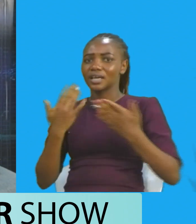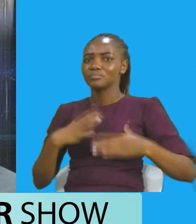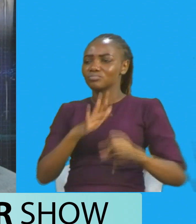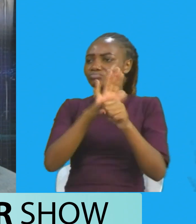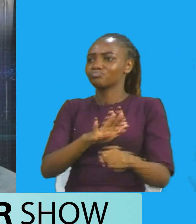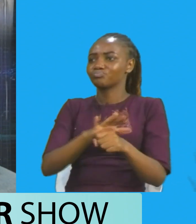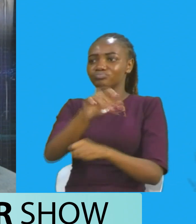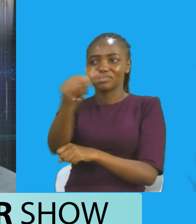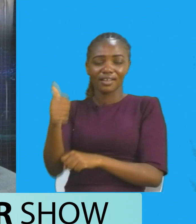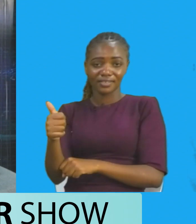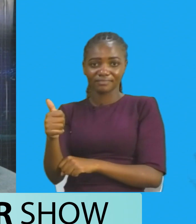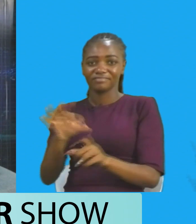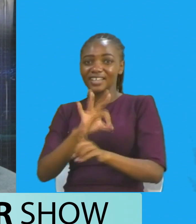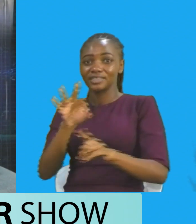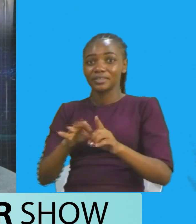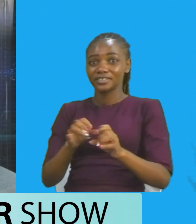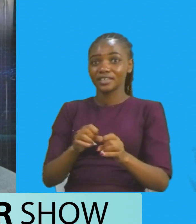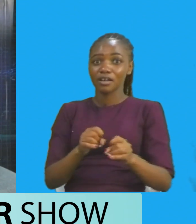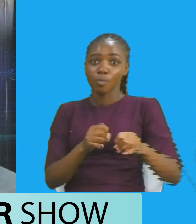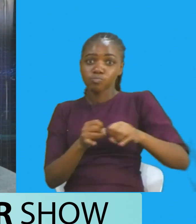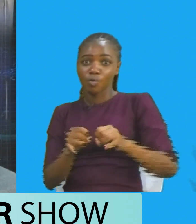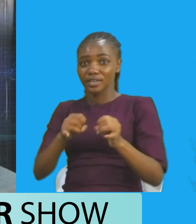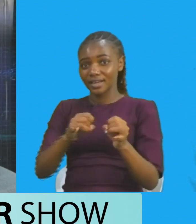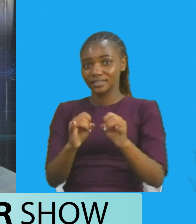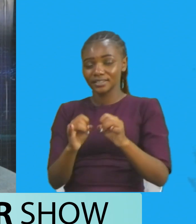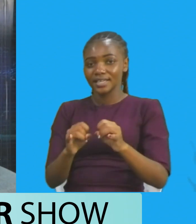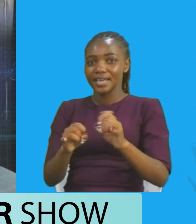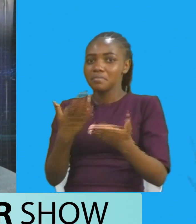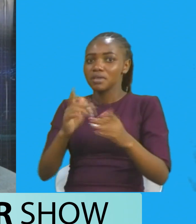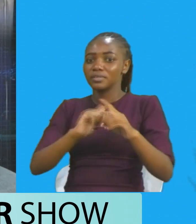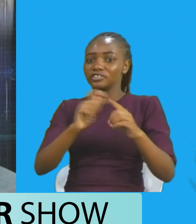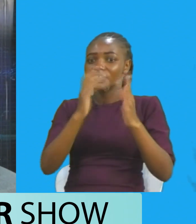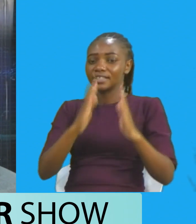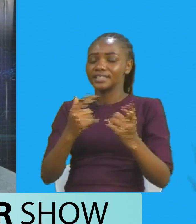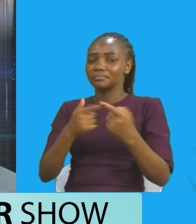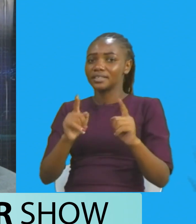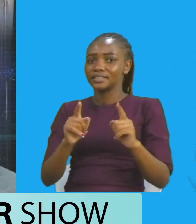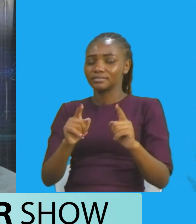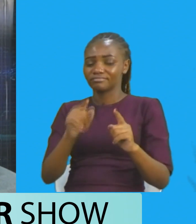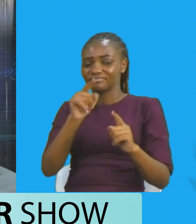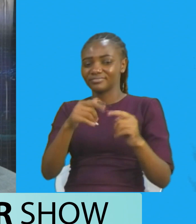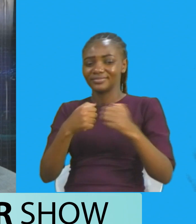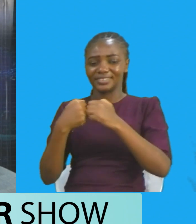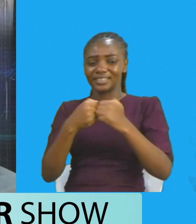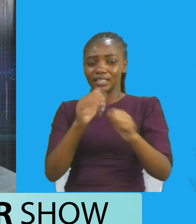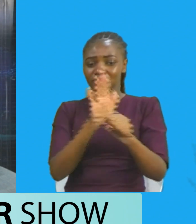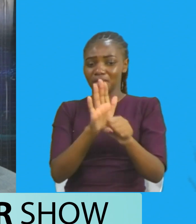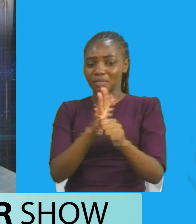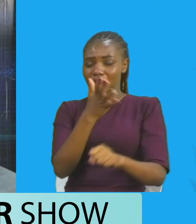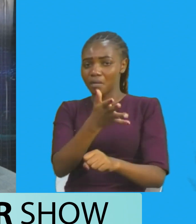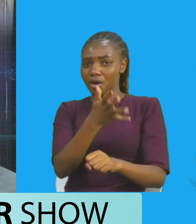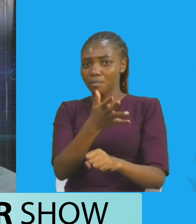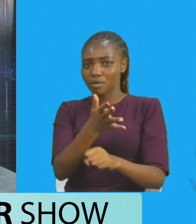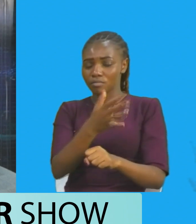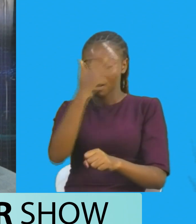are, especially the models and maybe the trainers and something. But mostly the models are getting the challenge mostly when they